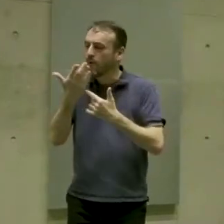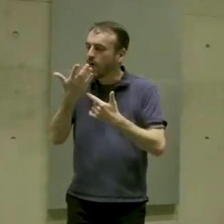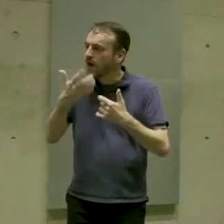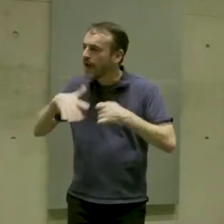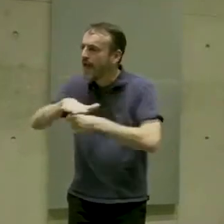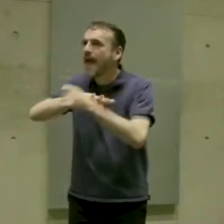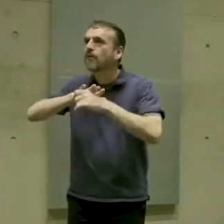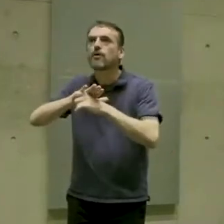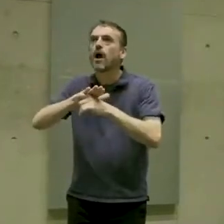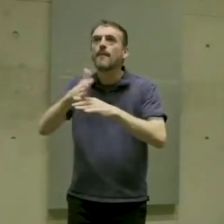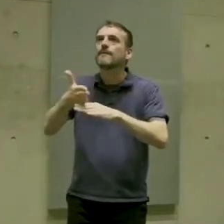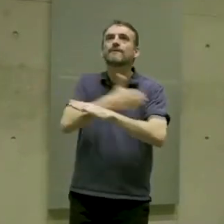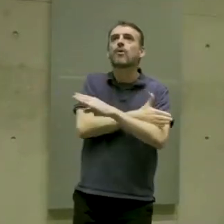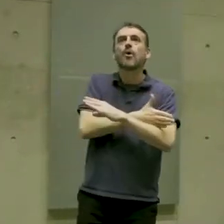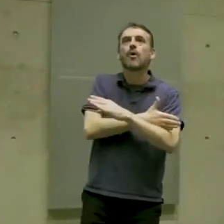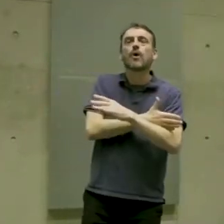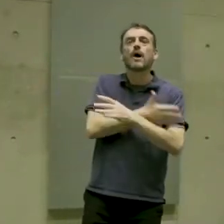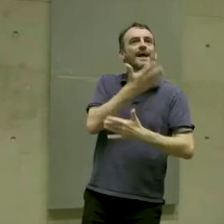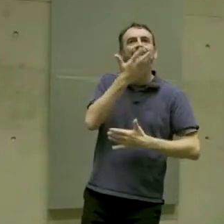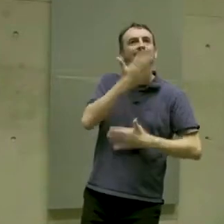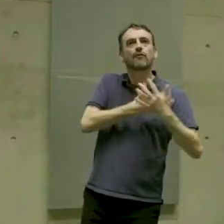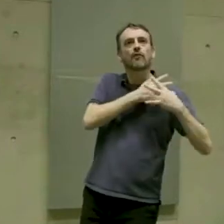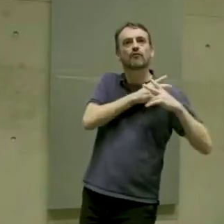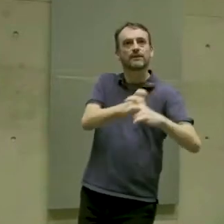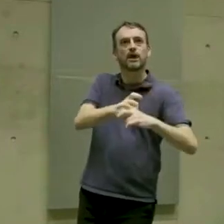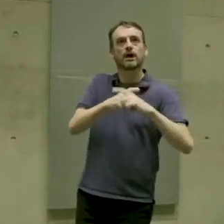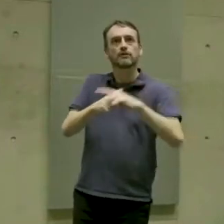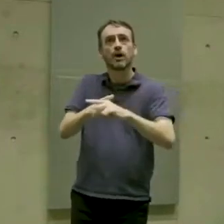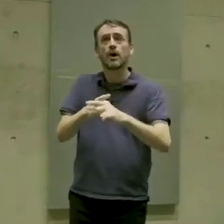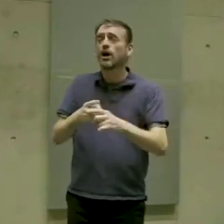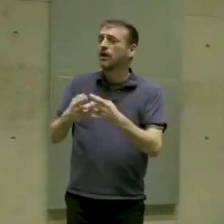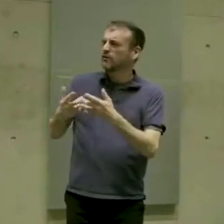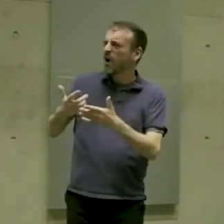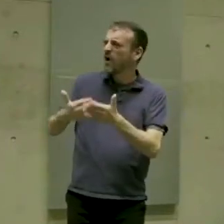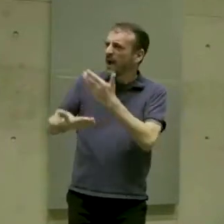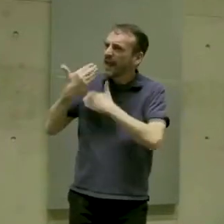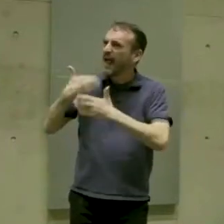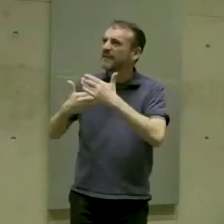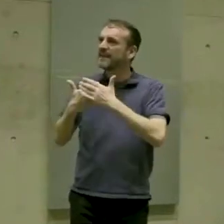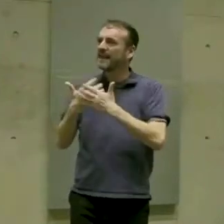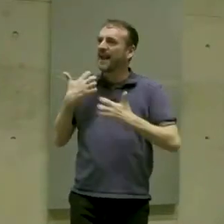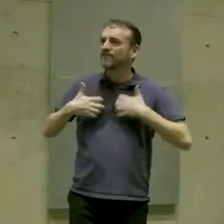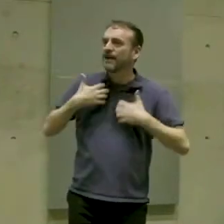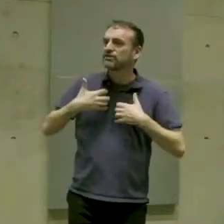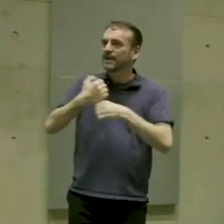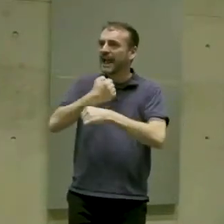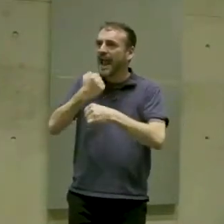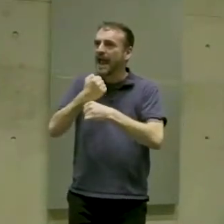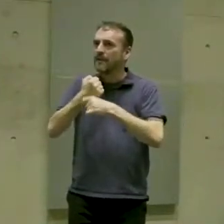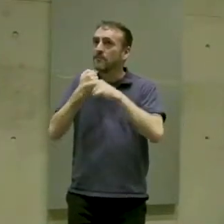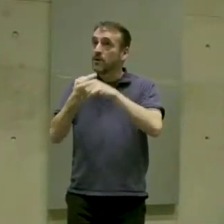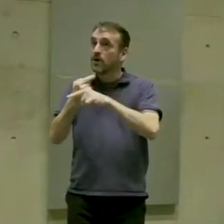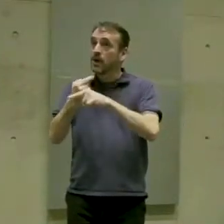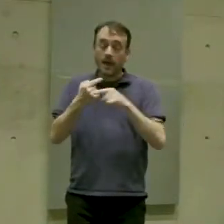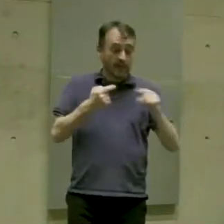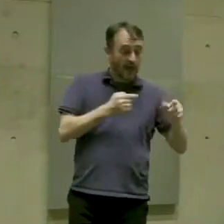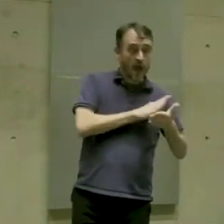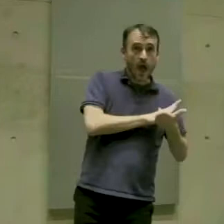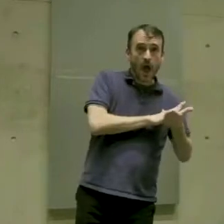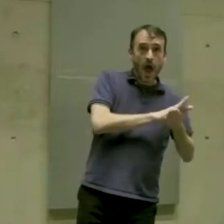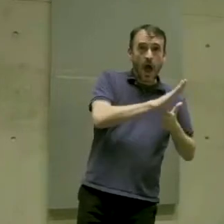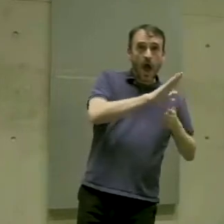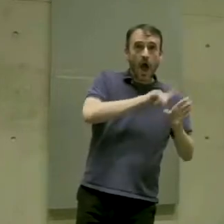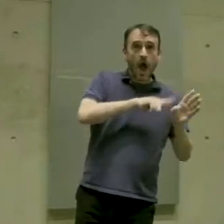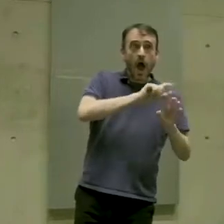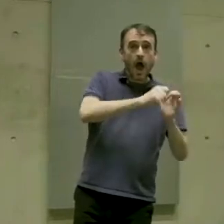to me. Classic text adventure games whose parser system would be replaced in her work with Twine's hyperlinks, but whose spirit of